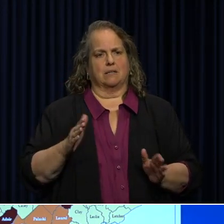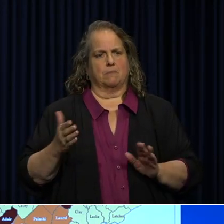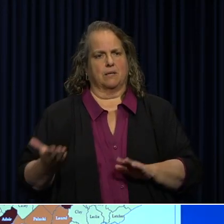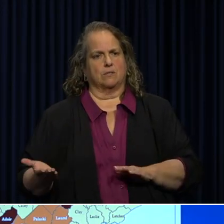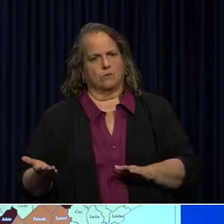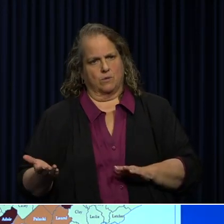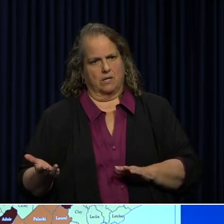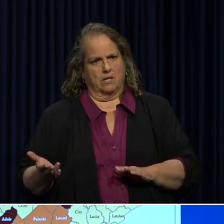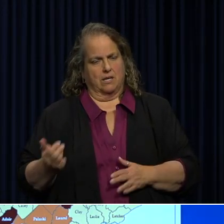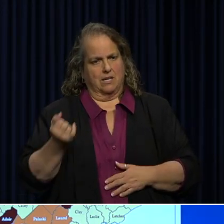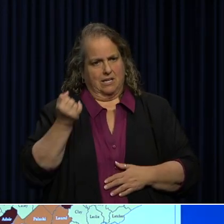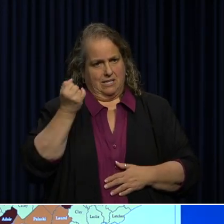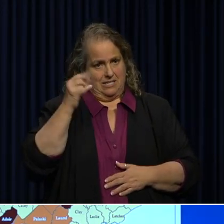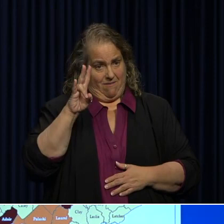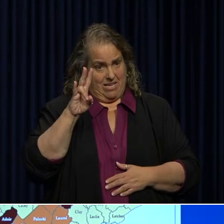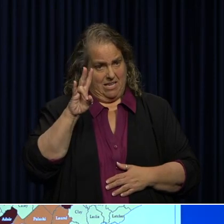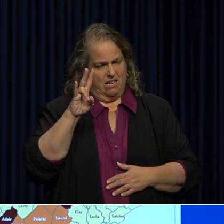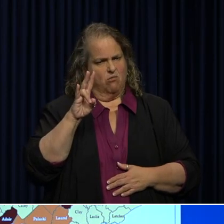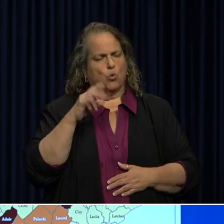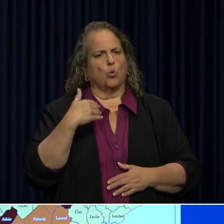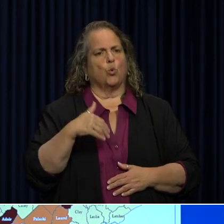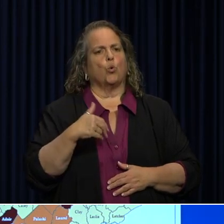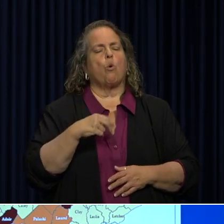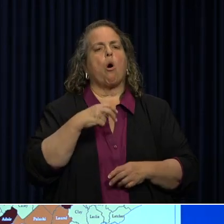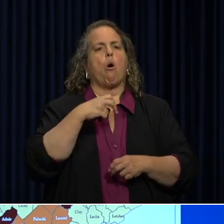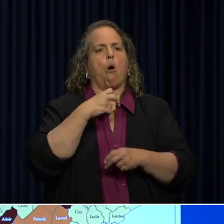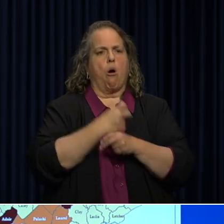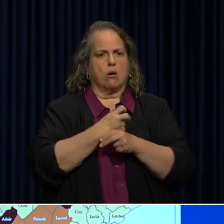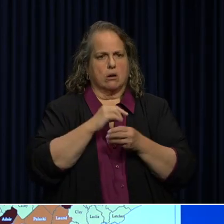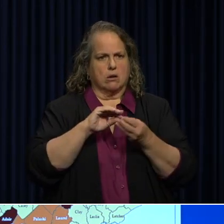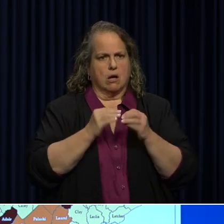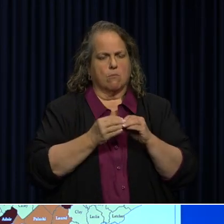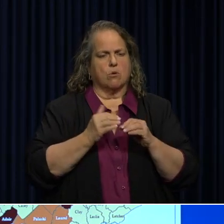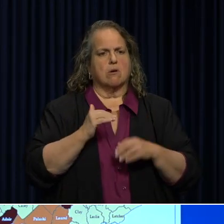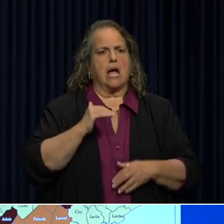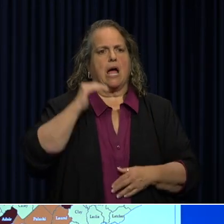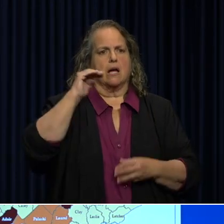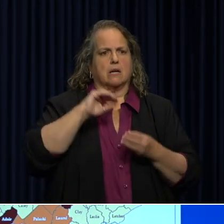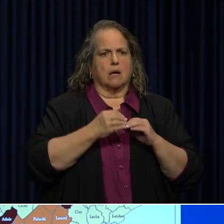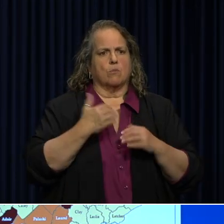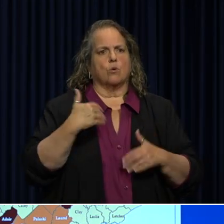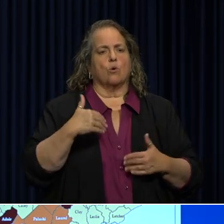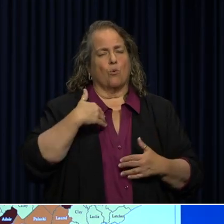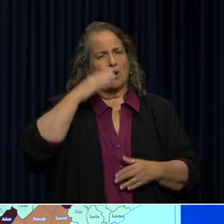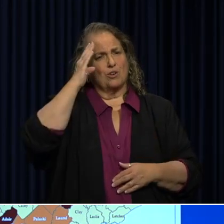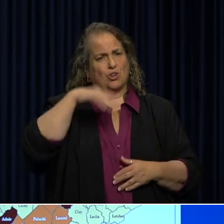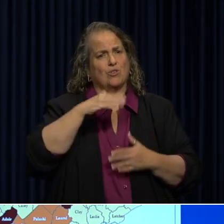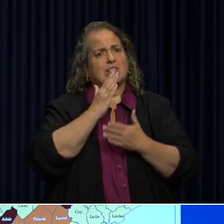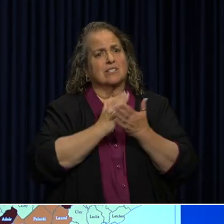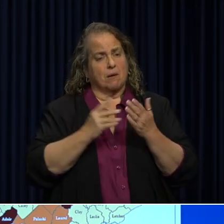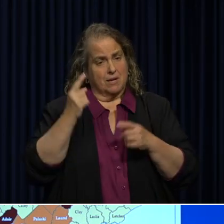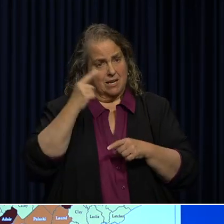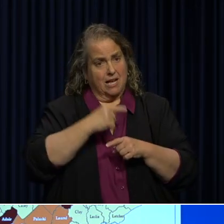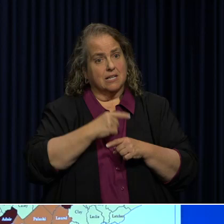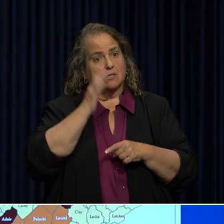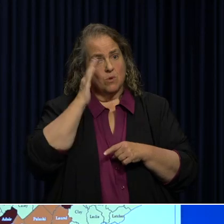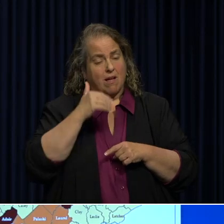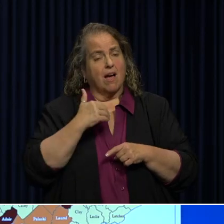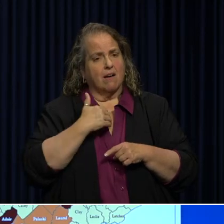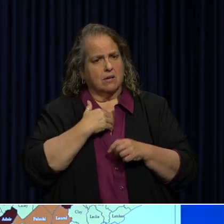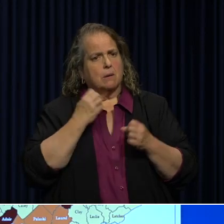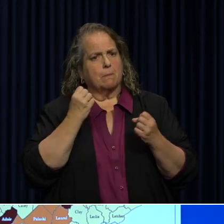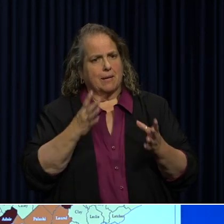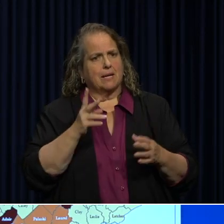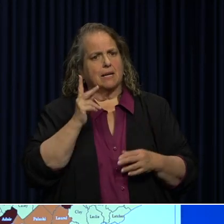And 17 is a hard number to take. We knew that there would be days where there were significant numbers of